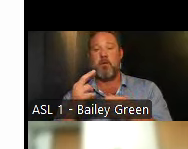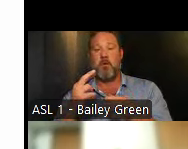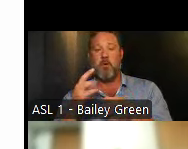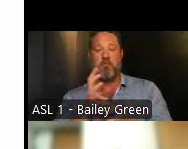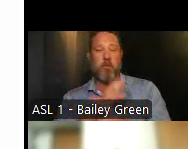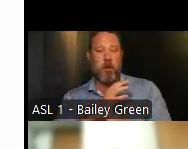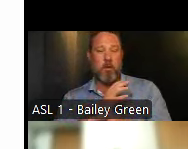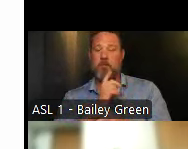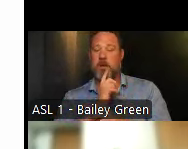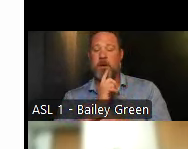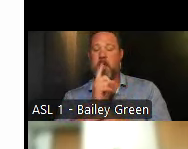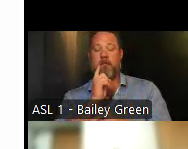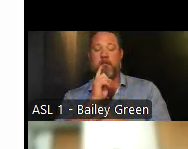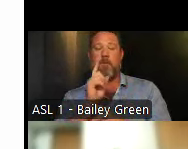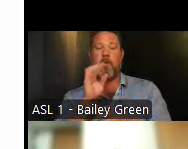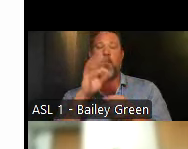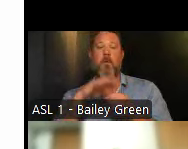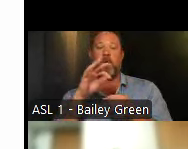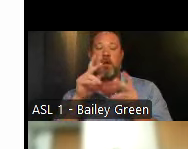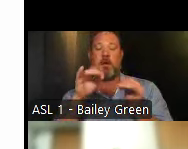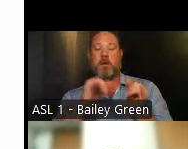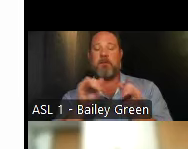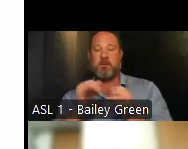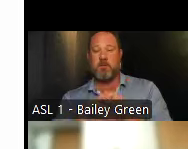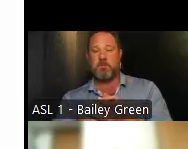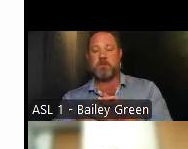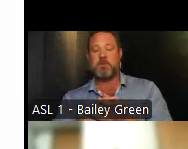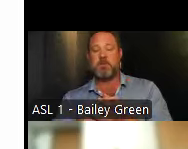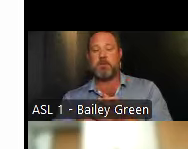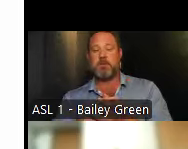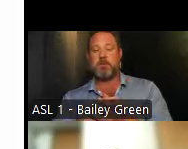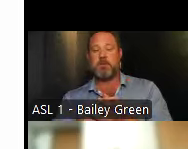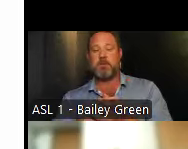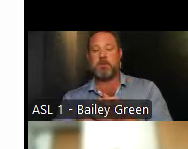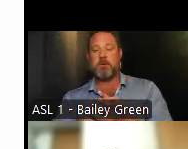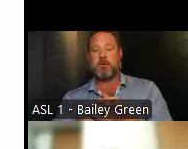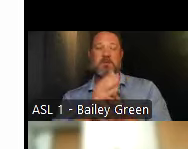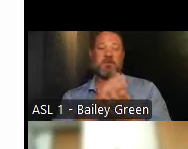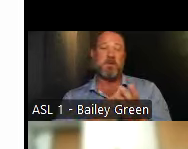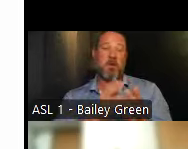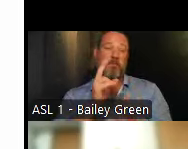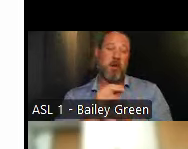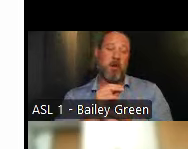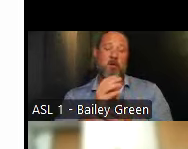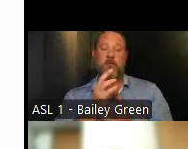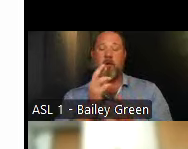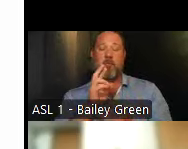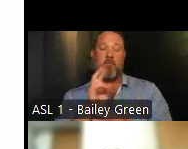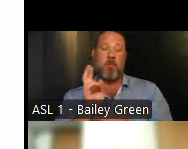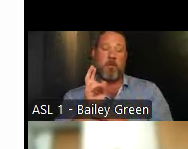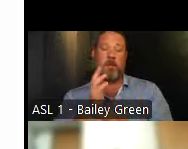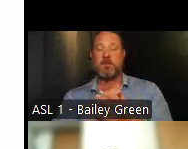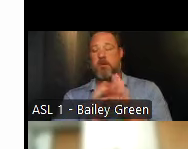appointed individuals. It is now in the Assembly Appropriations Committee. It has received some no votes from Republican members, and some